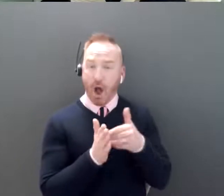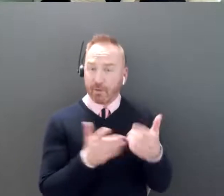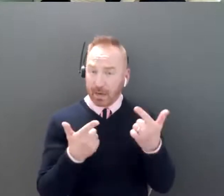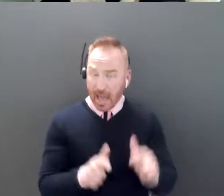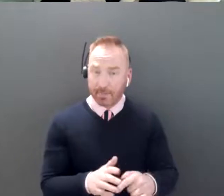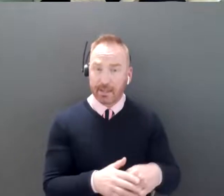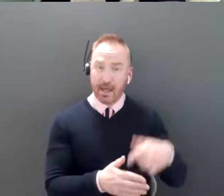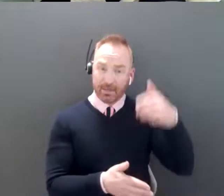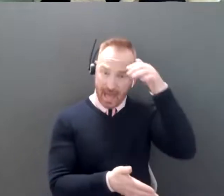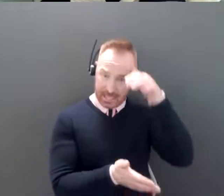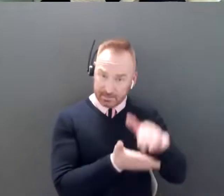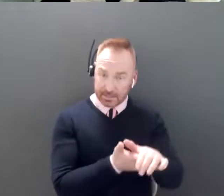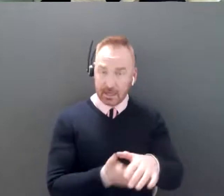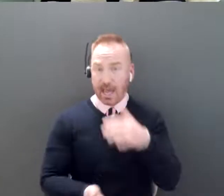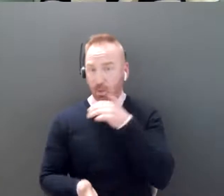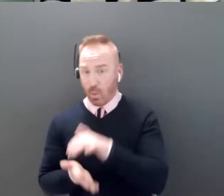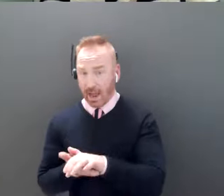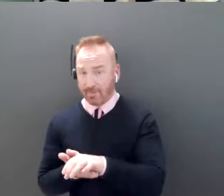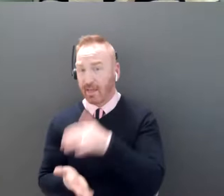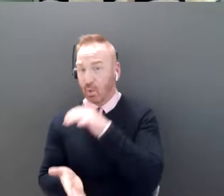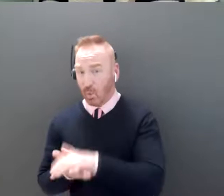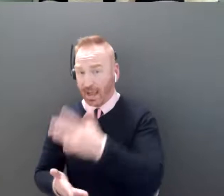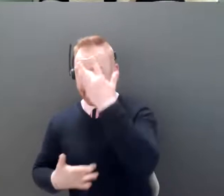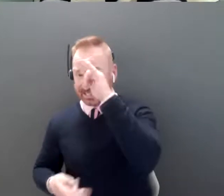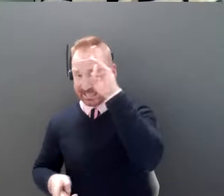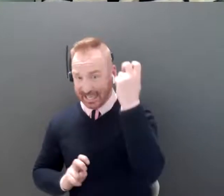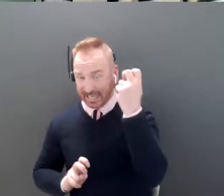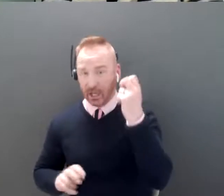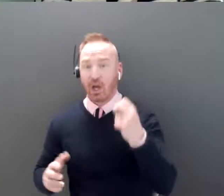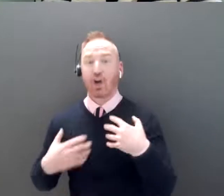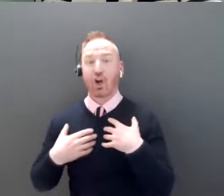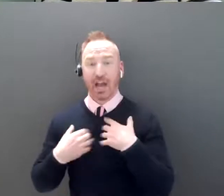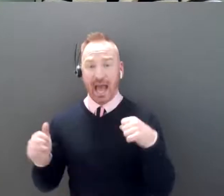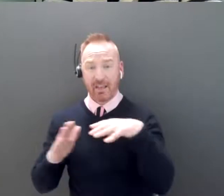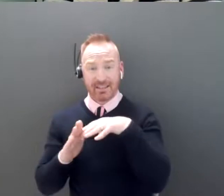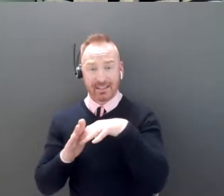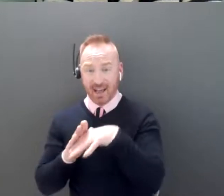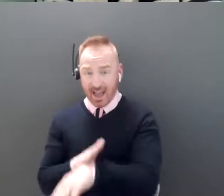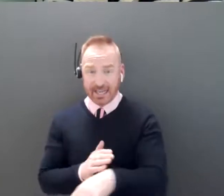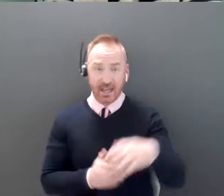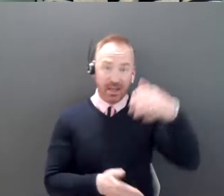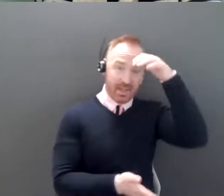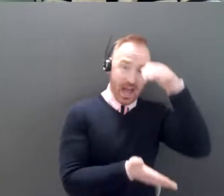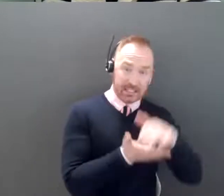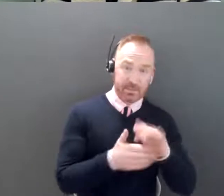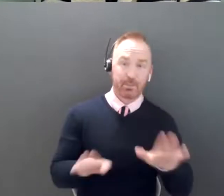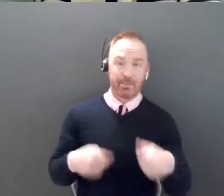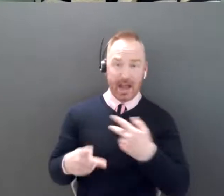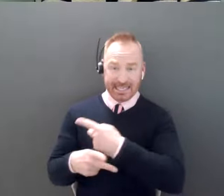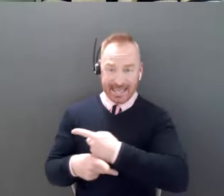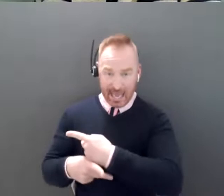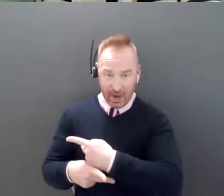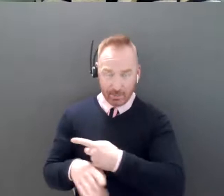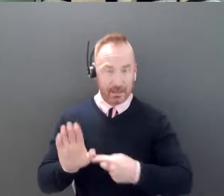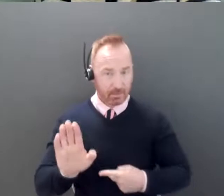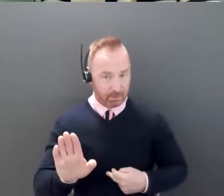the wife's declining health. And then let me just say something very, very clear. A lot of people worry about